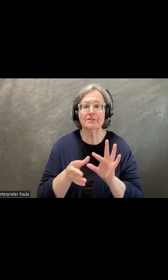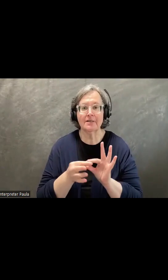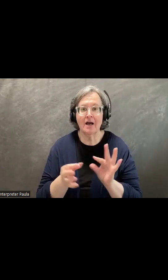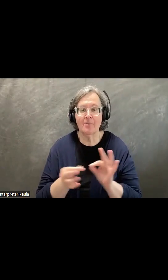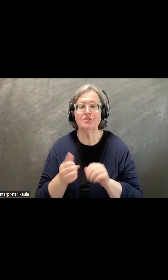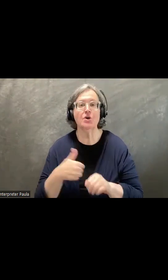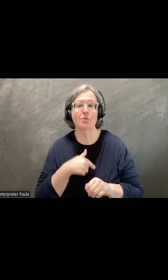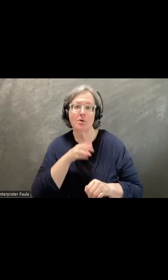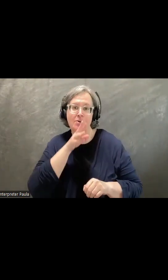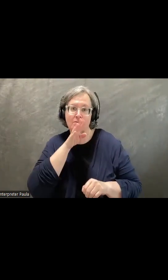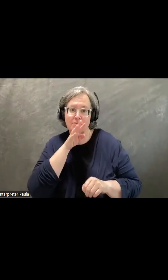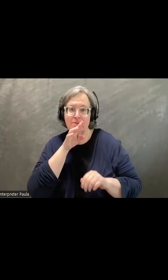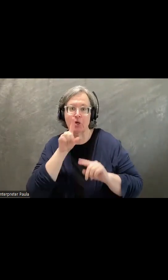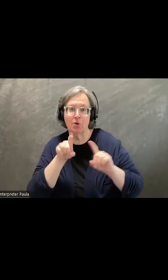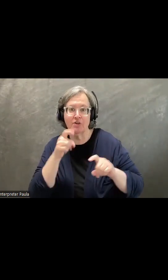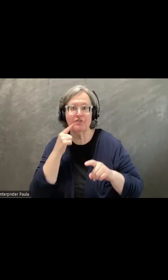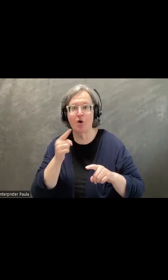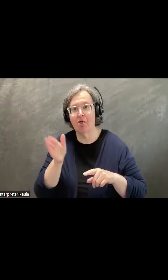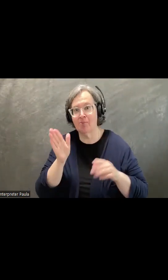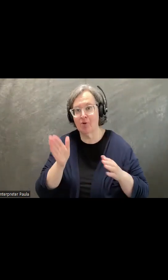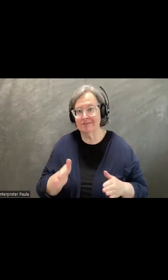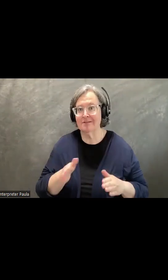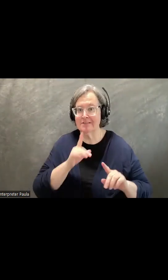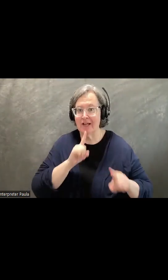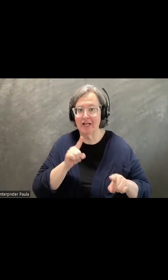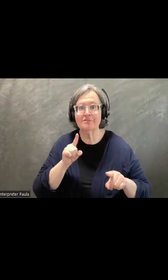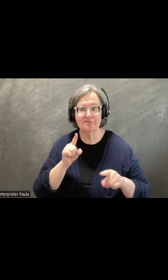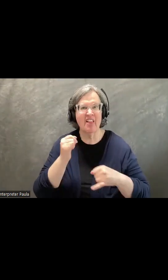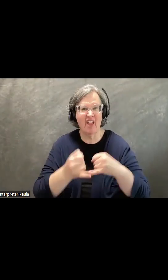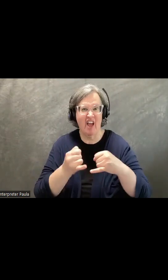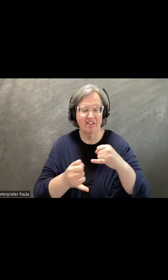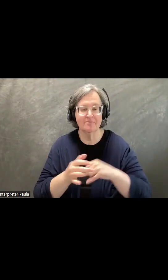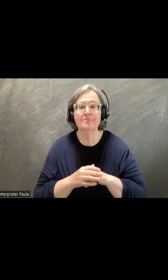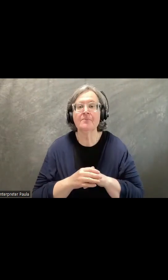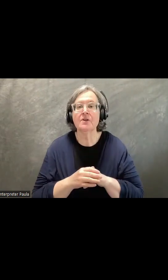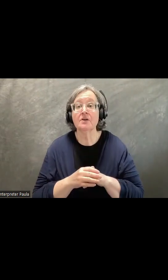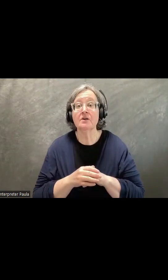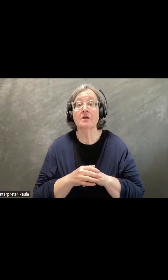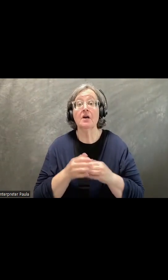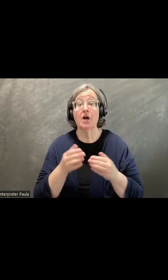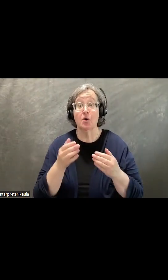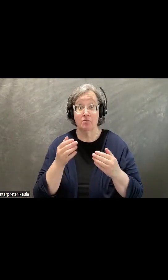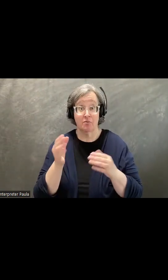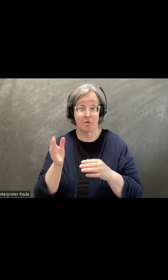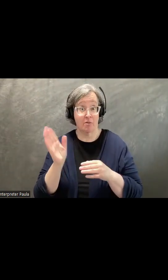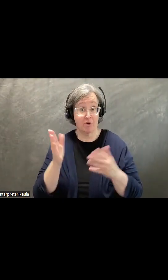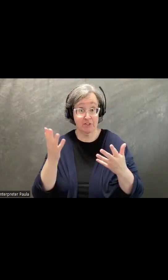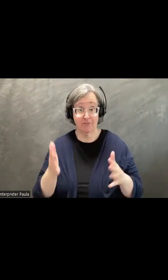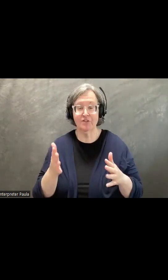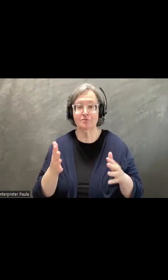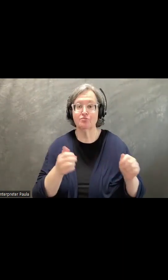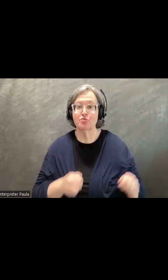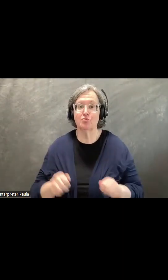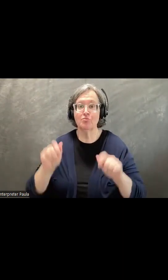asked out loud for the presenters to answer at the end of the presentation. When the presentation ends today, a brief survey will show in your